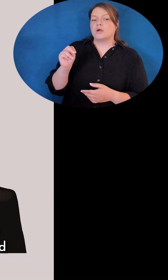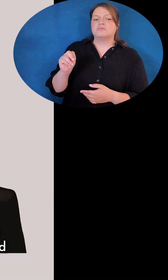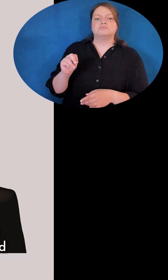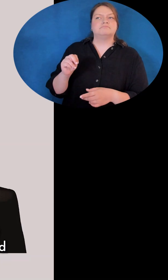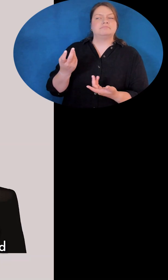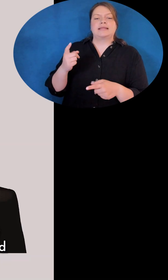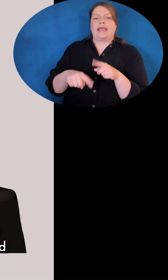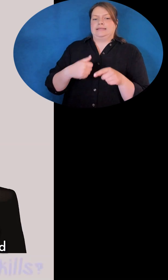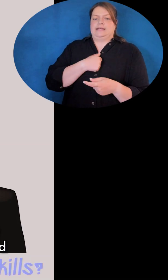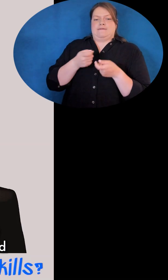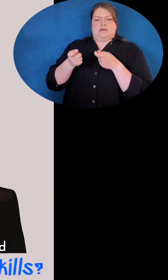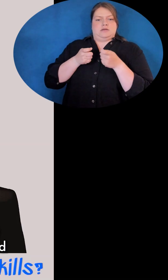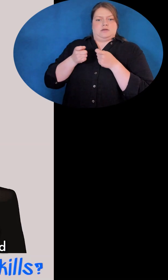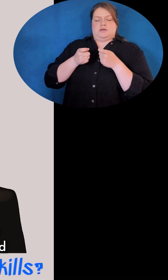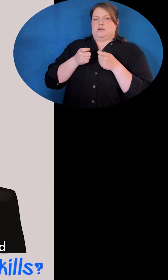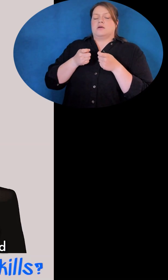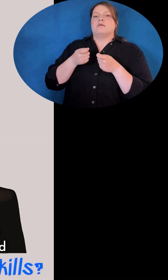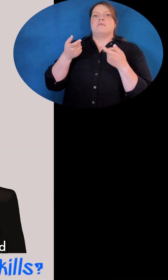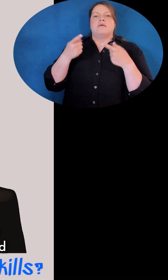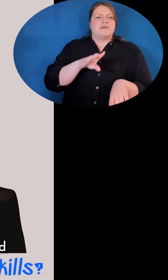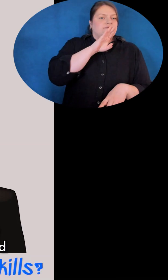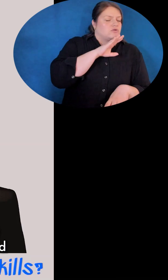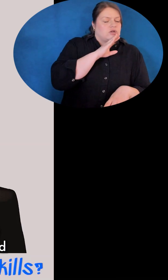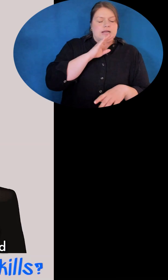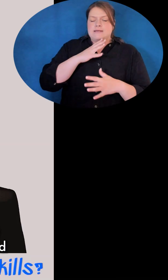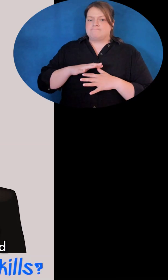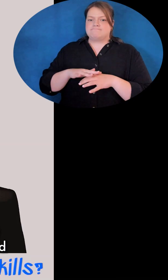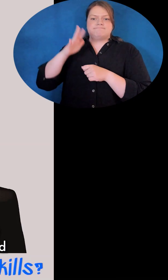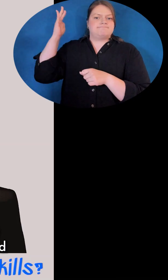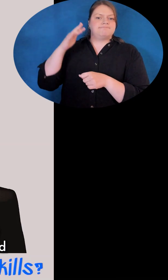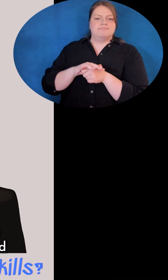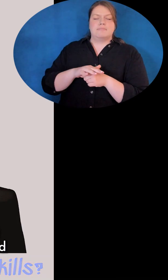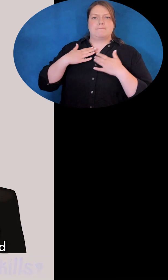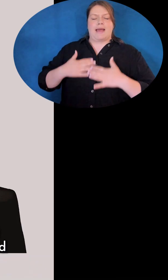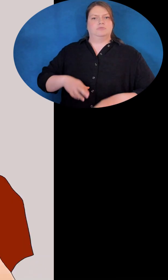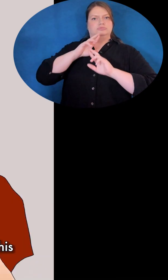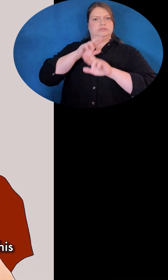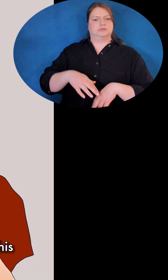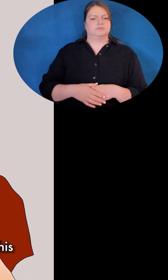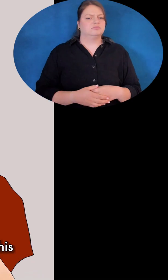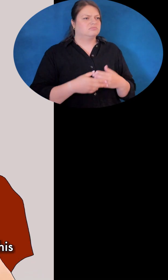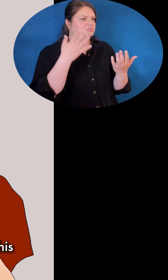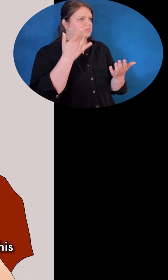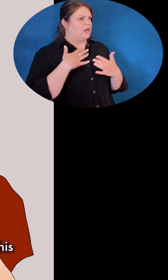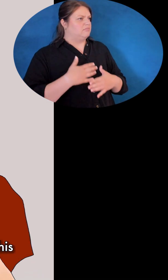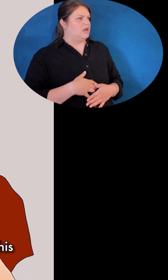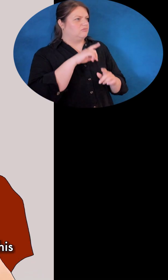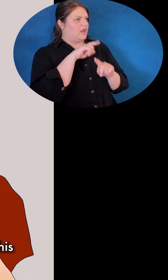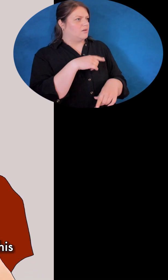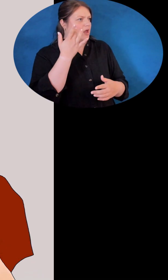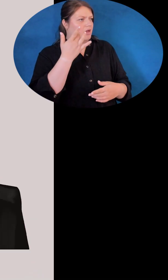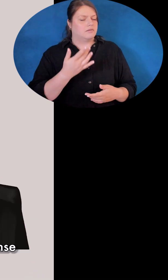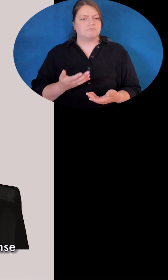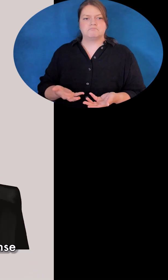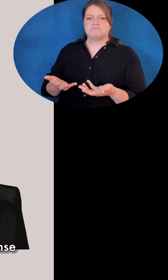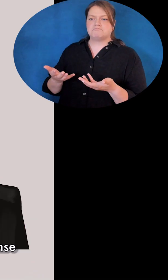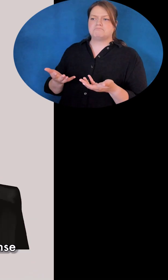Possibly because Morgan can't self-regulate when frustrated and their body reacts. Why does Morgan's body react this